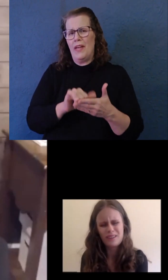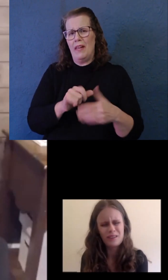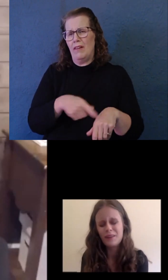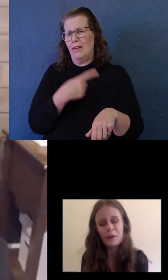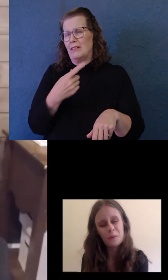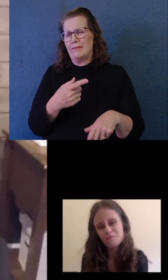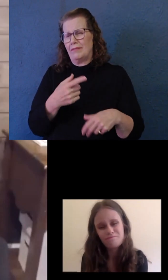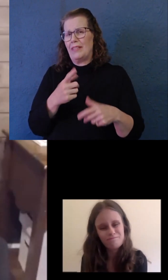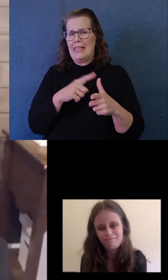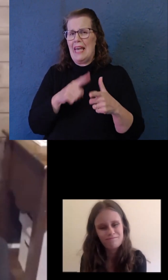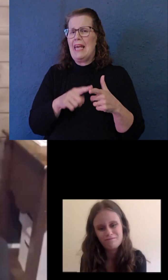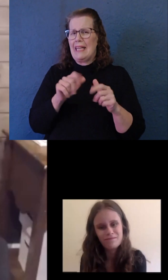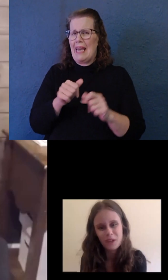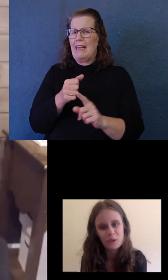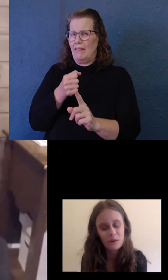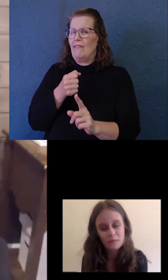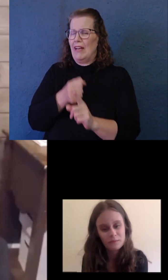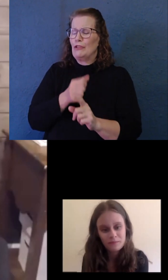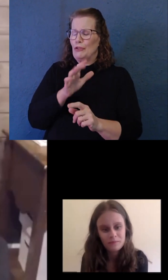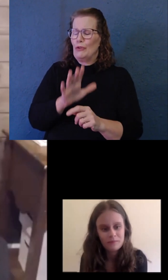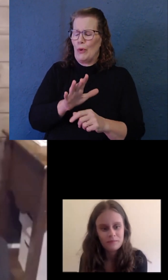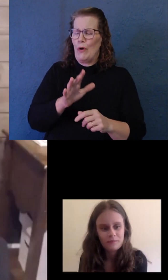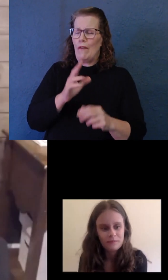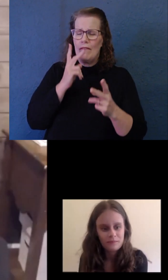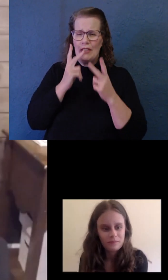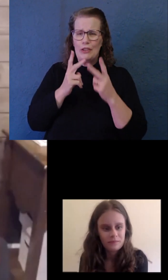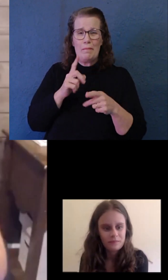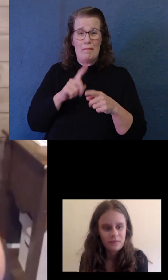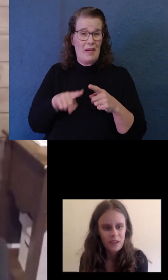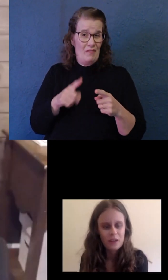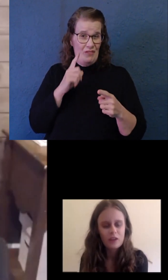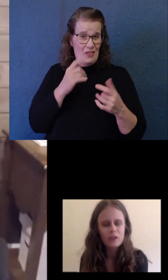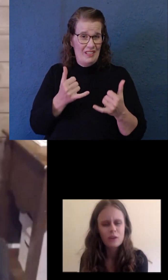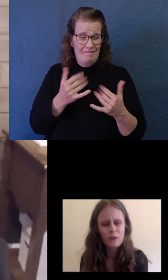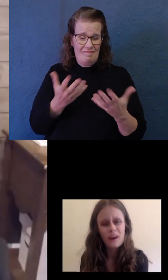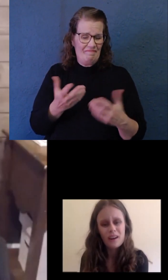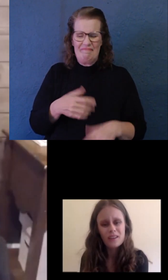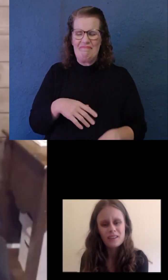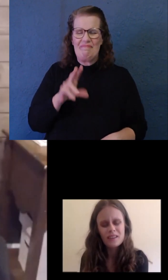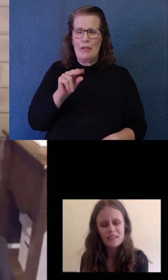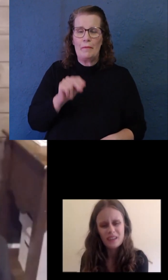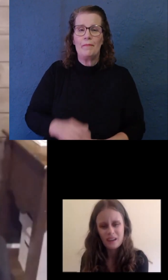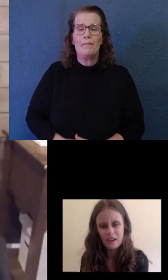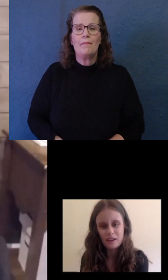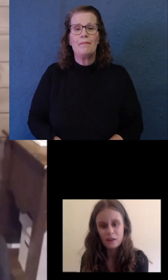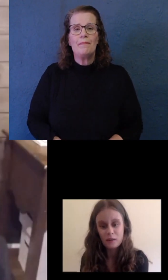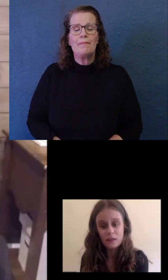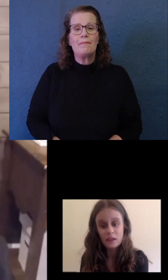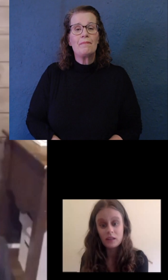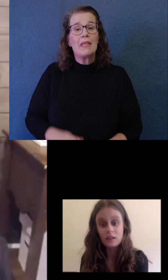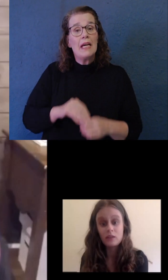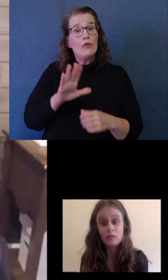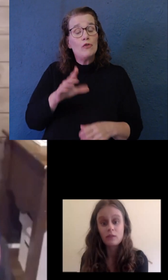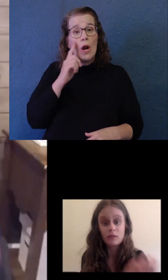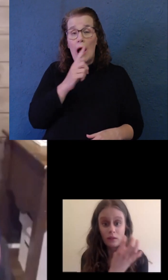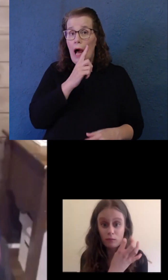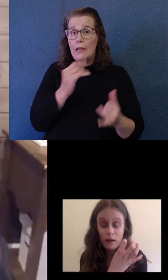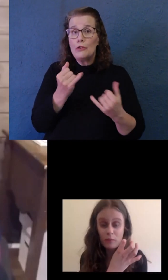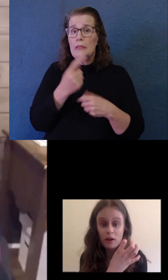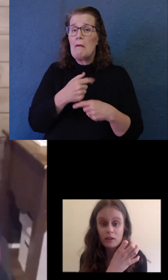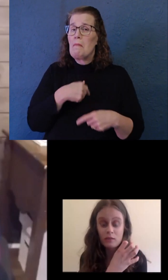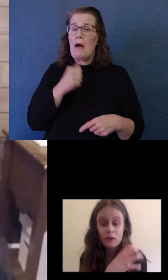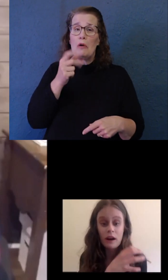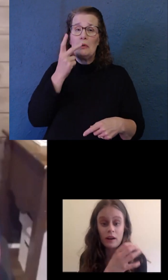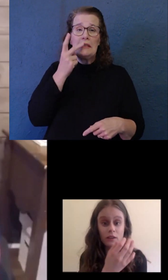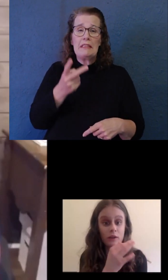But as is, no, it won't. And your eyes today, I don't see the